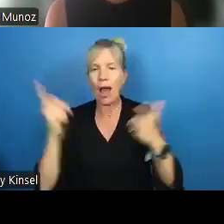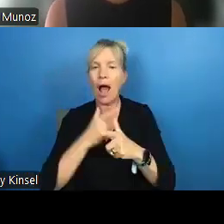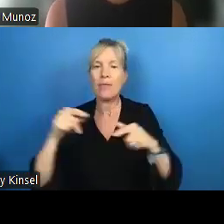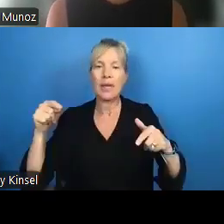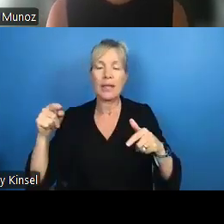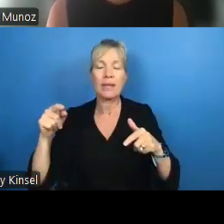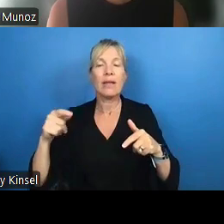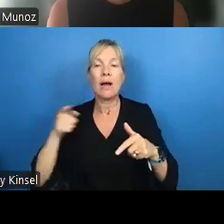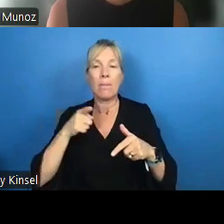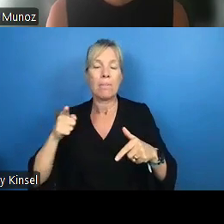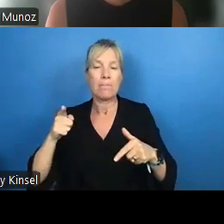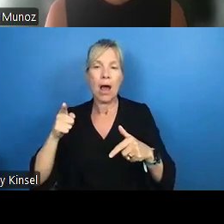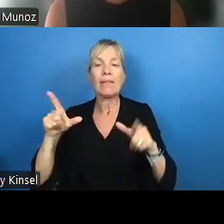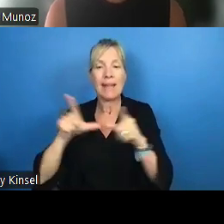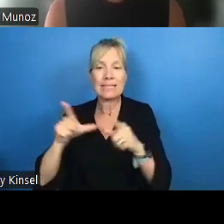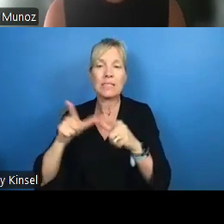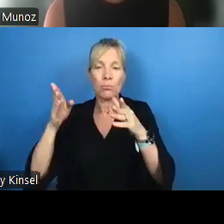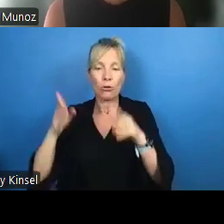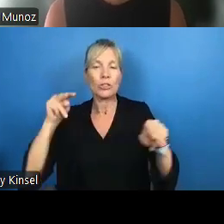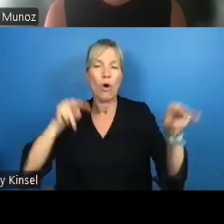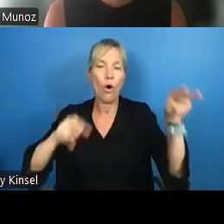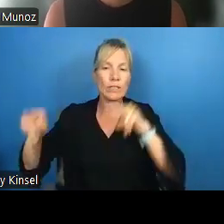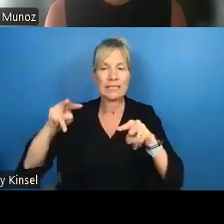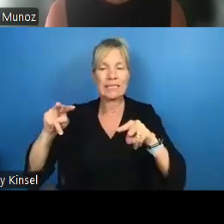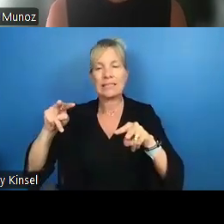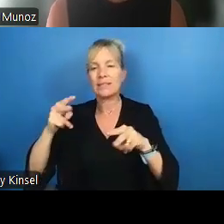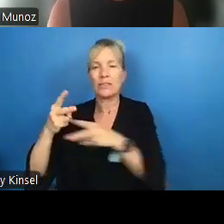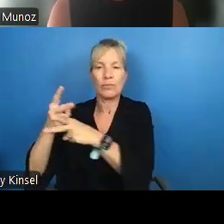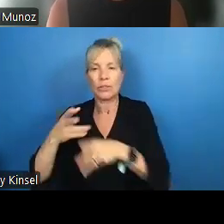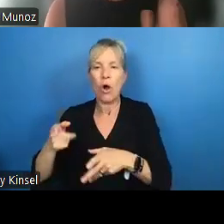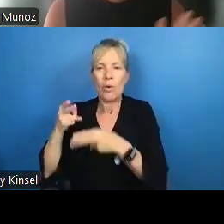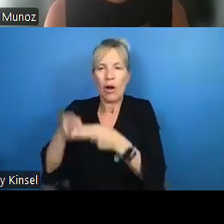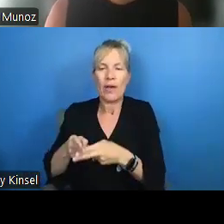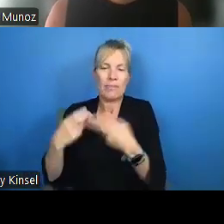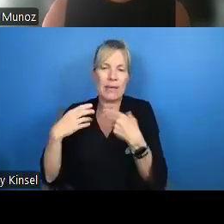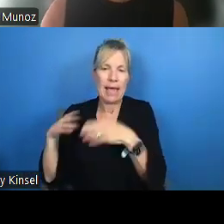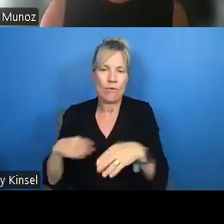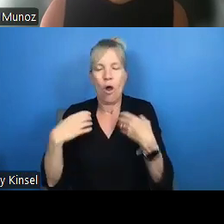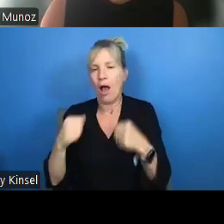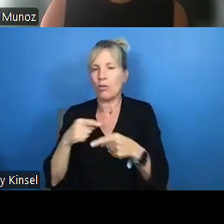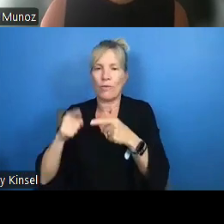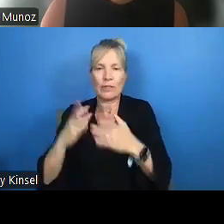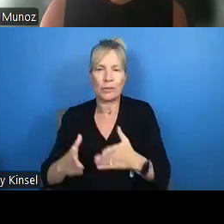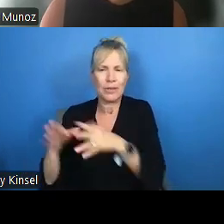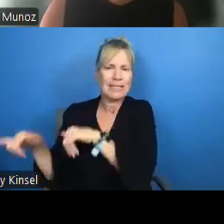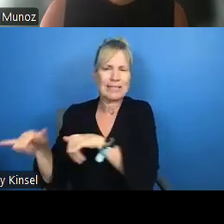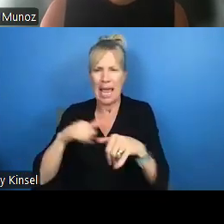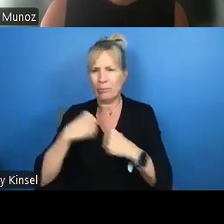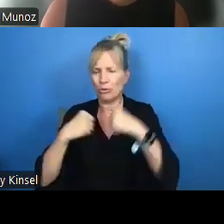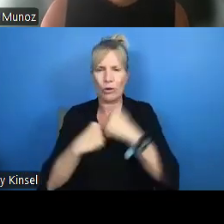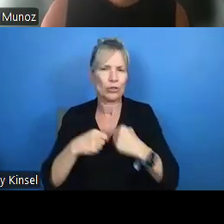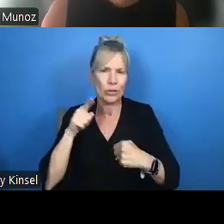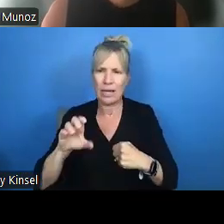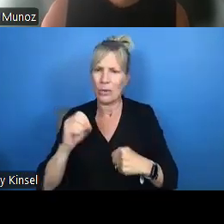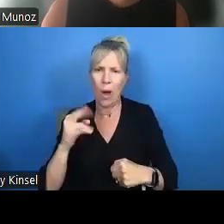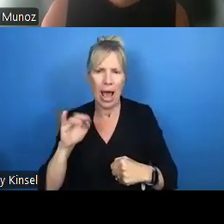and supervised by a licensed individual that we call a behavioral health professional. So, but very, very, very similar structure.